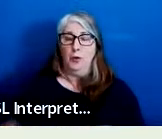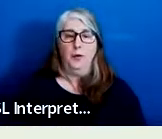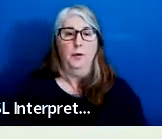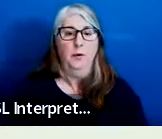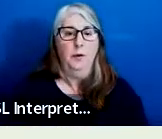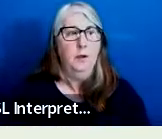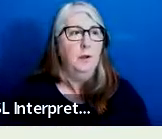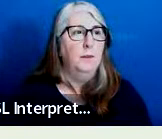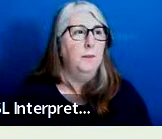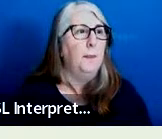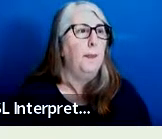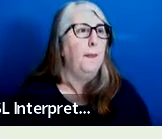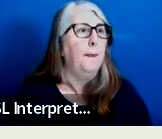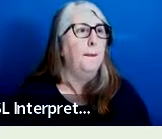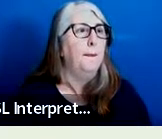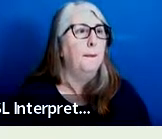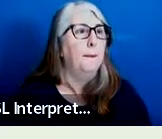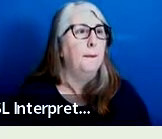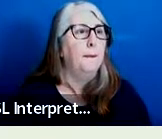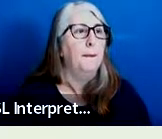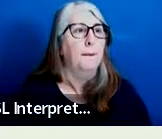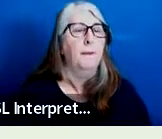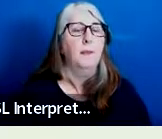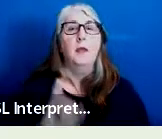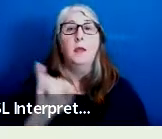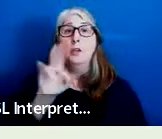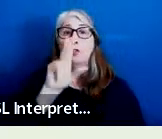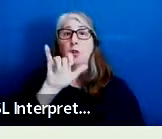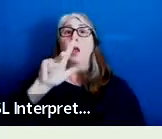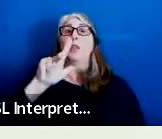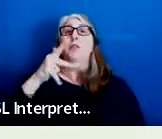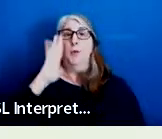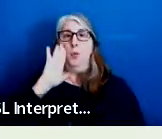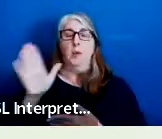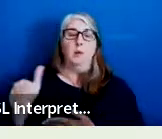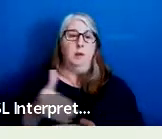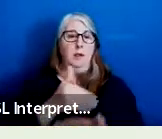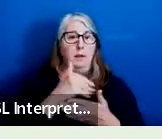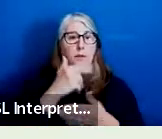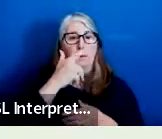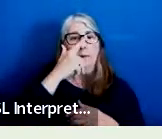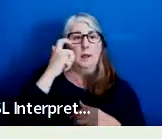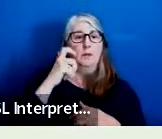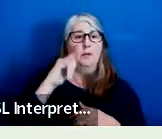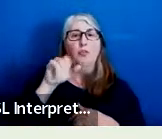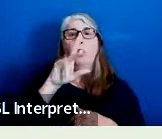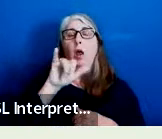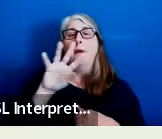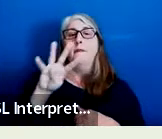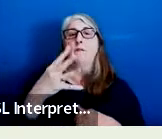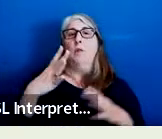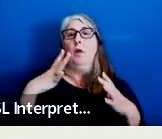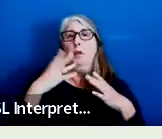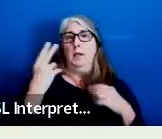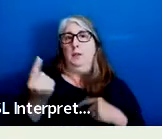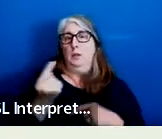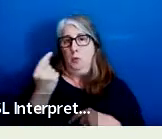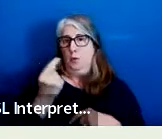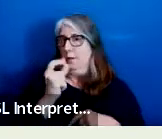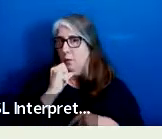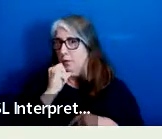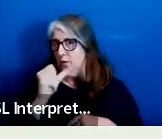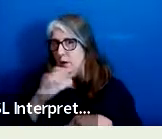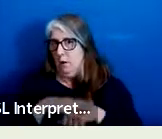on July 3rd, as the July 4th holiday falls on a Tuesday this year. There will be collection